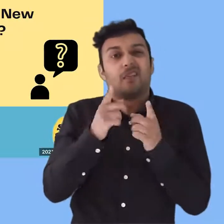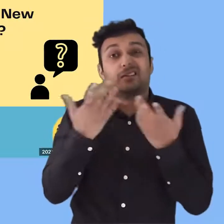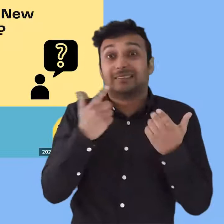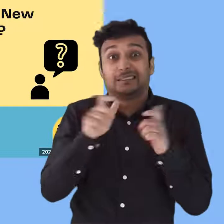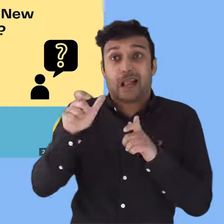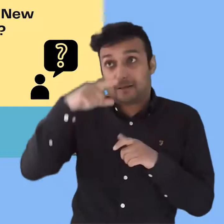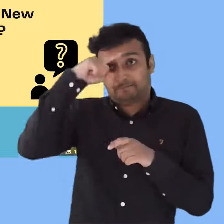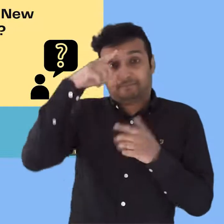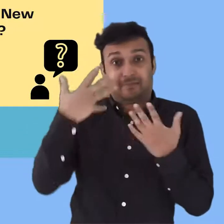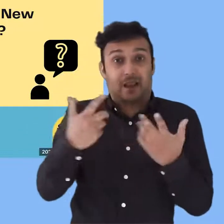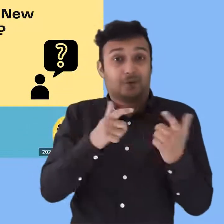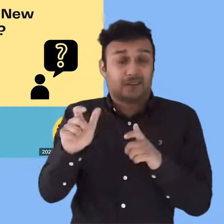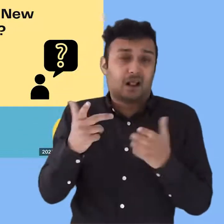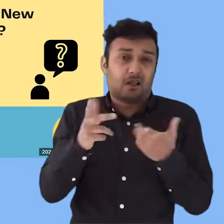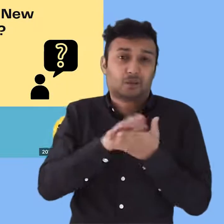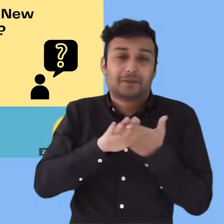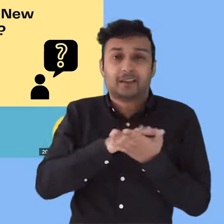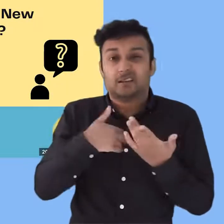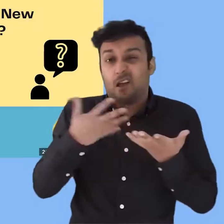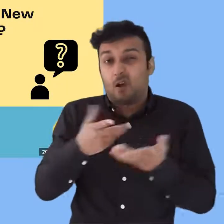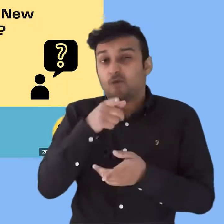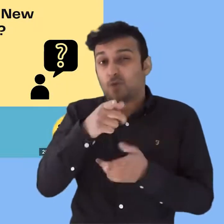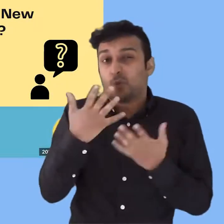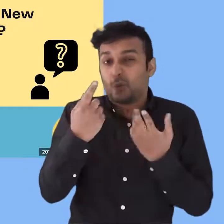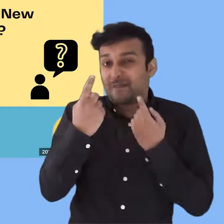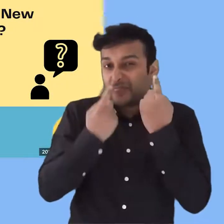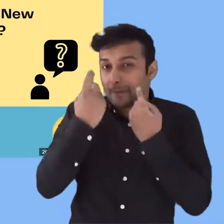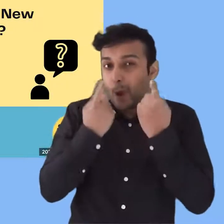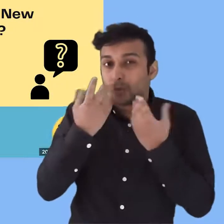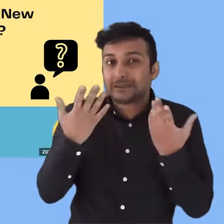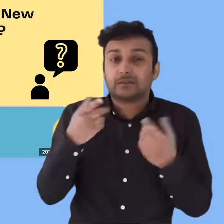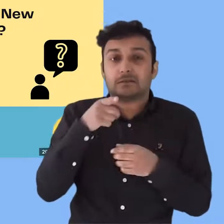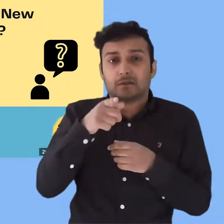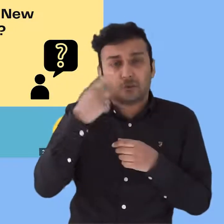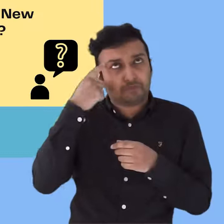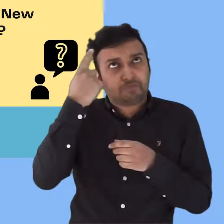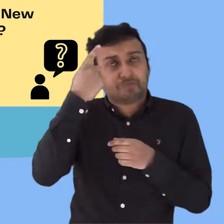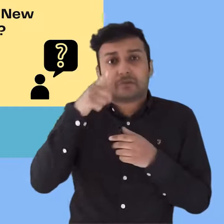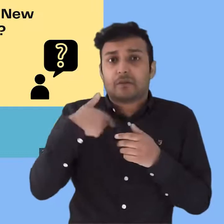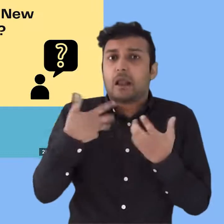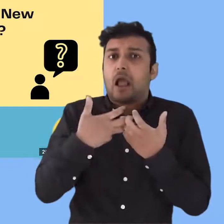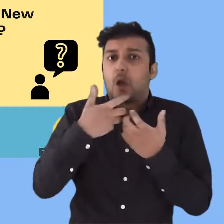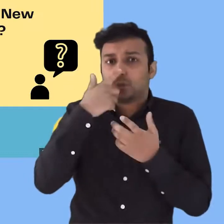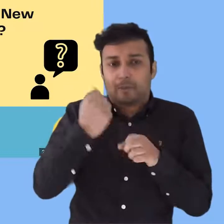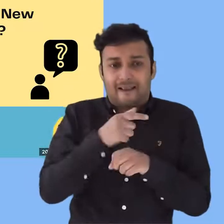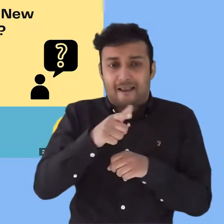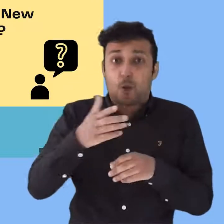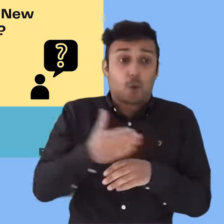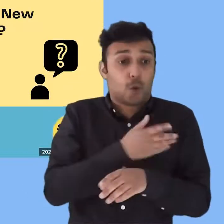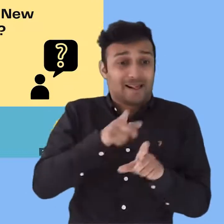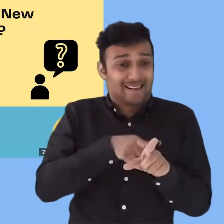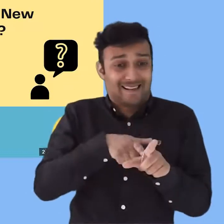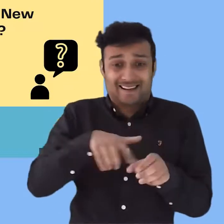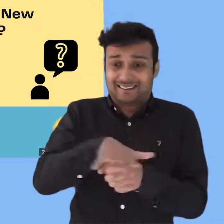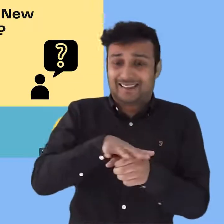when we're thinking about how can we make our early year settings an inclusive place? How can we make sure that everyone feels included? This is something